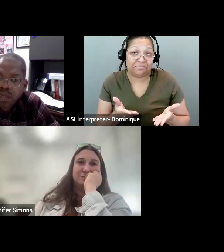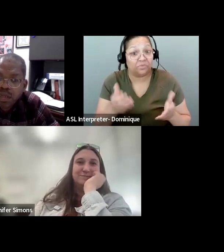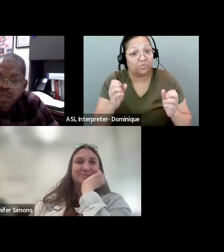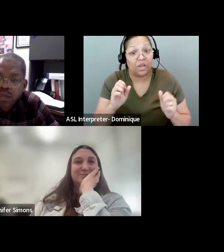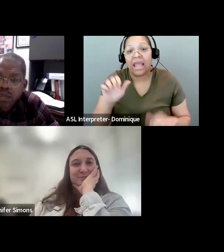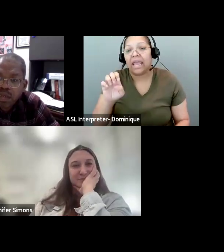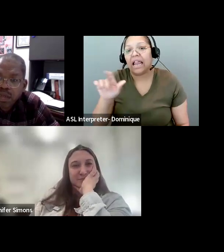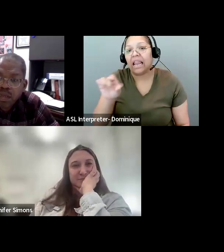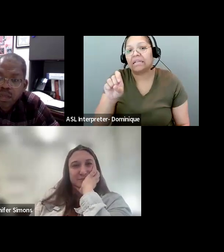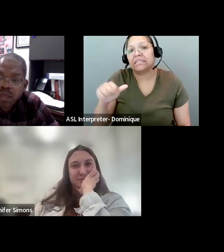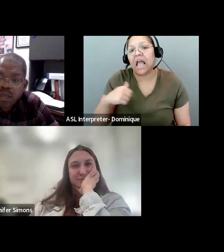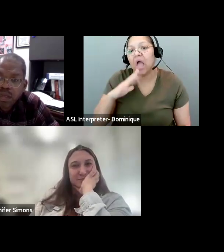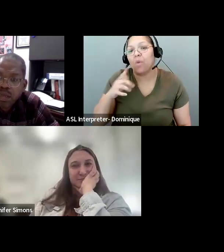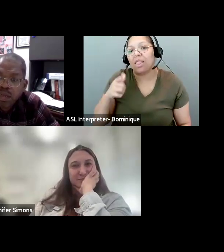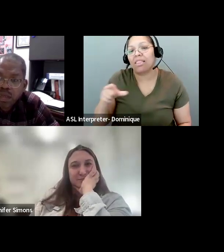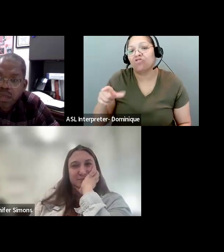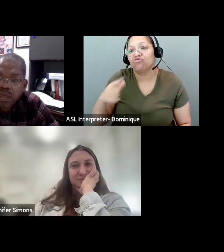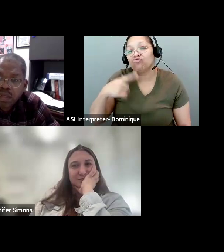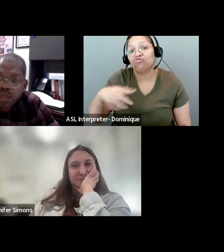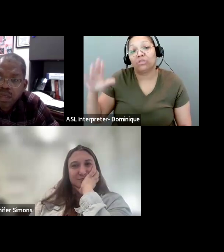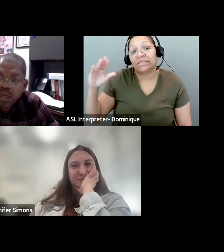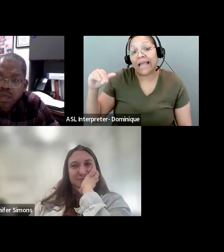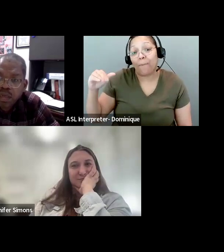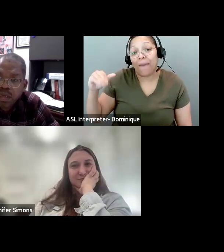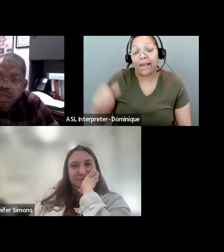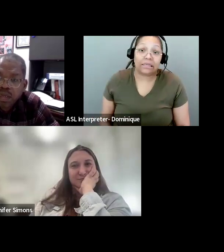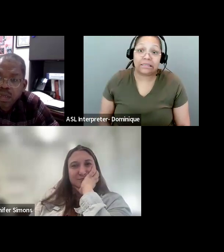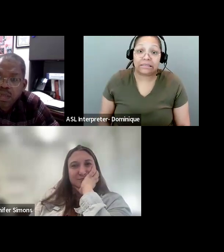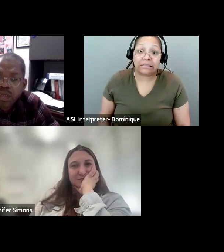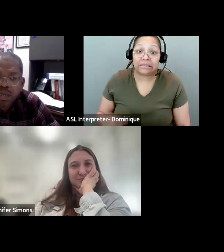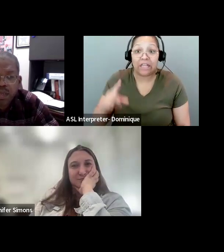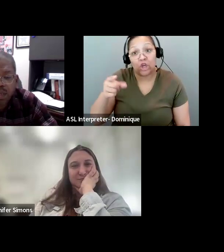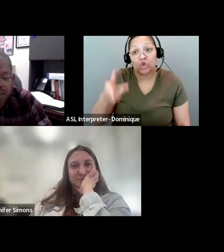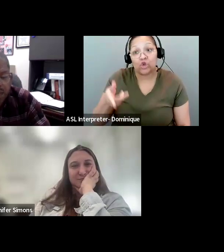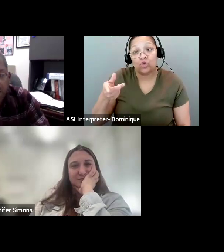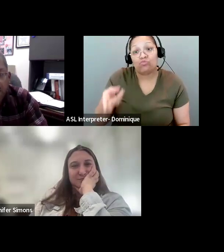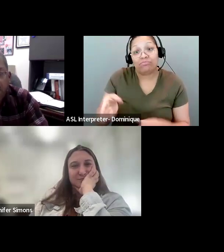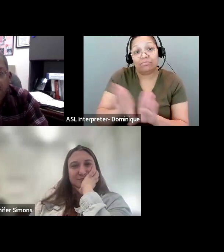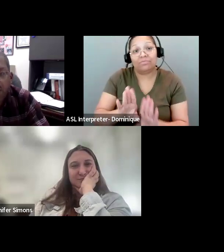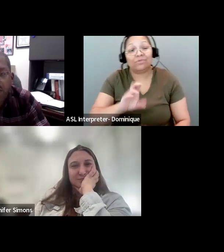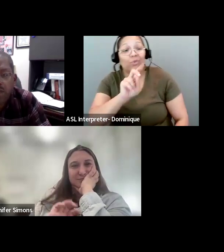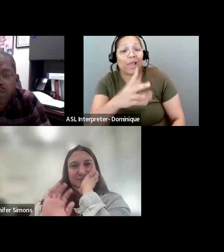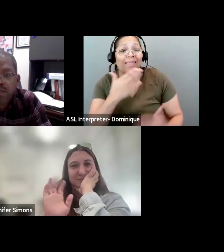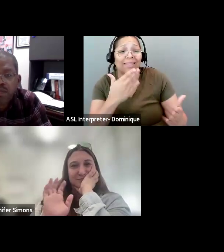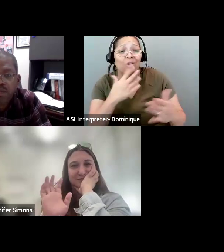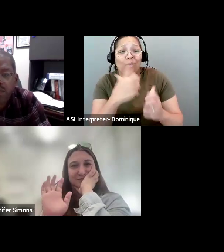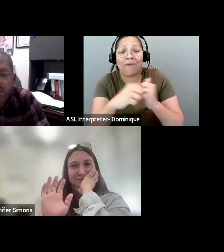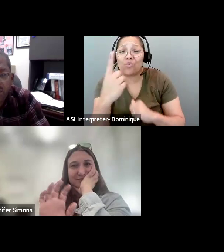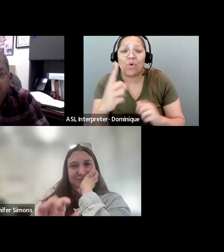Alyssa, I'll let you say goodbye and take us out. All right. Thank everyone